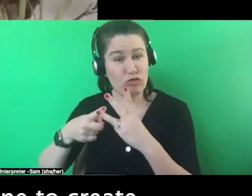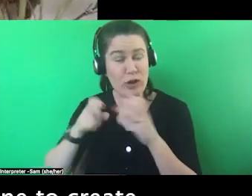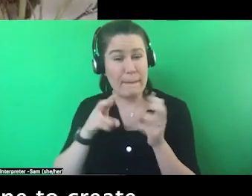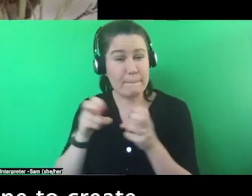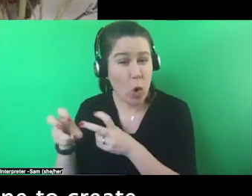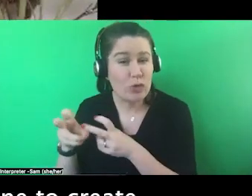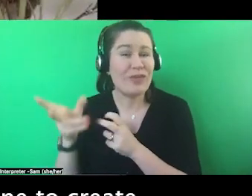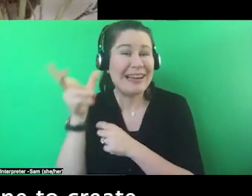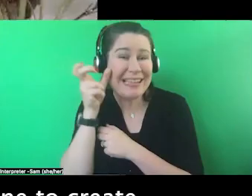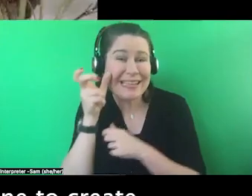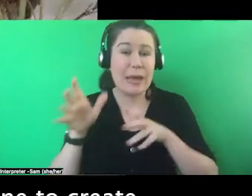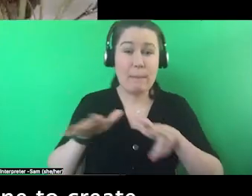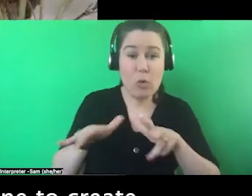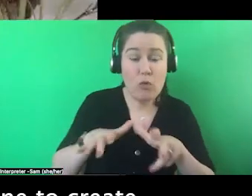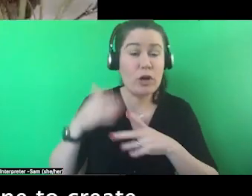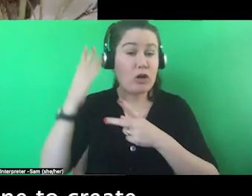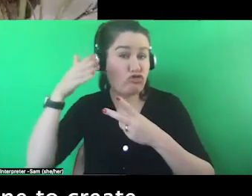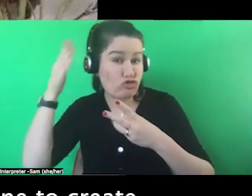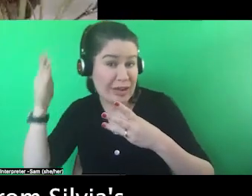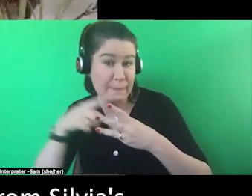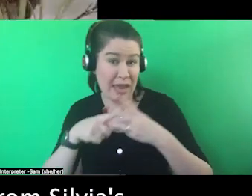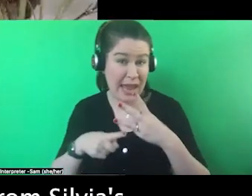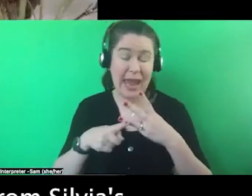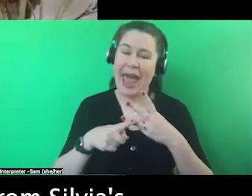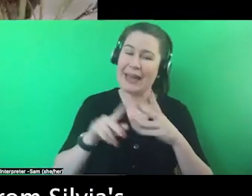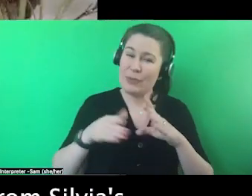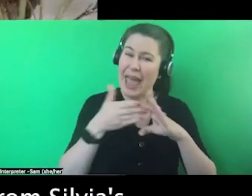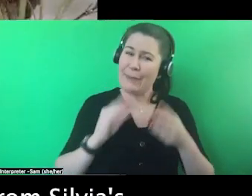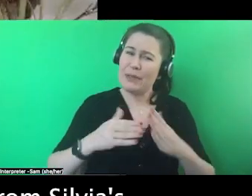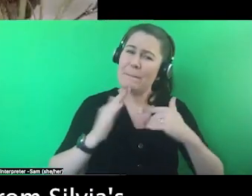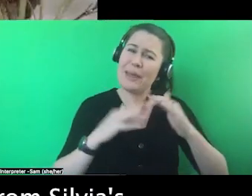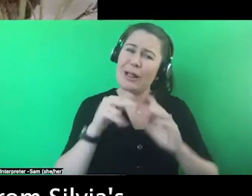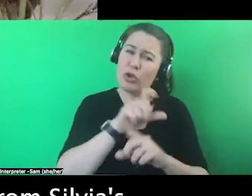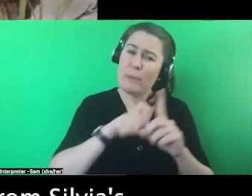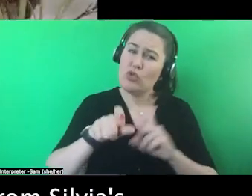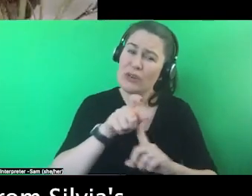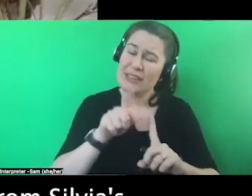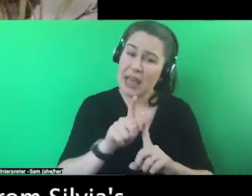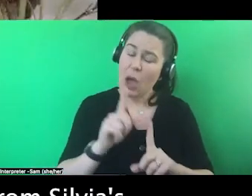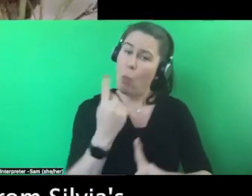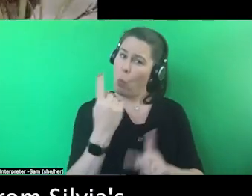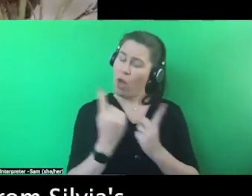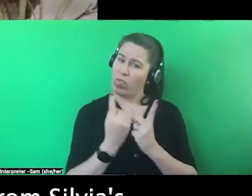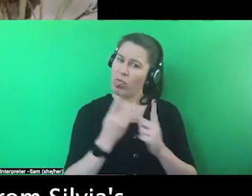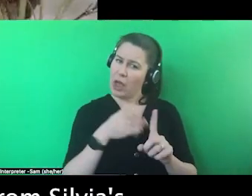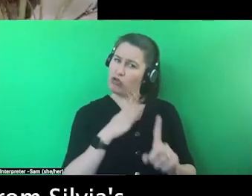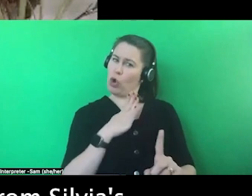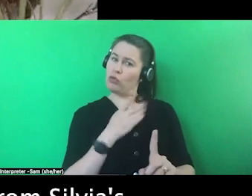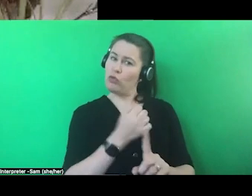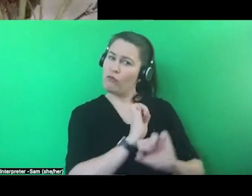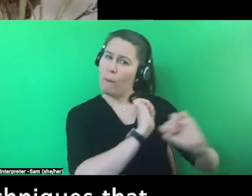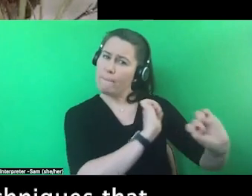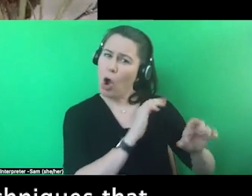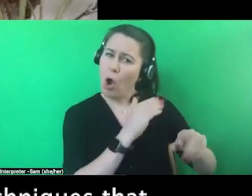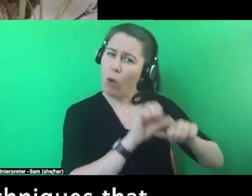dreaming. And this is really done to create community. And one of the things that I noticed and got from Sylvia's practice is